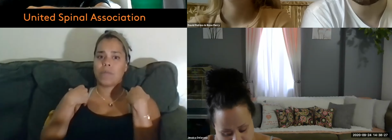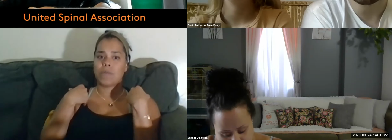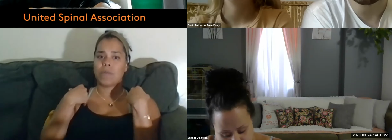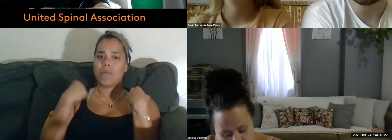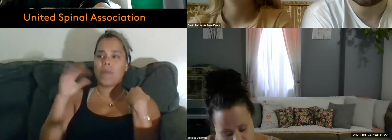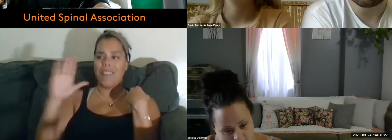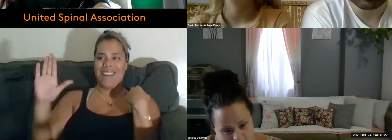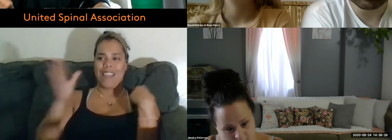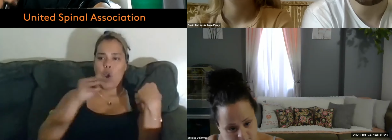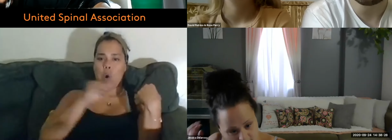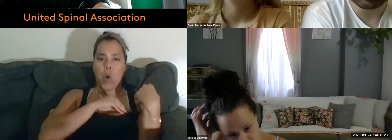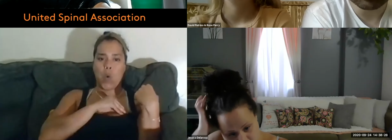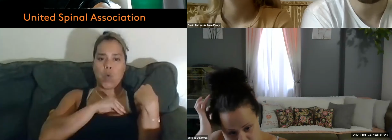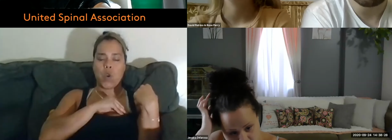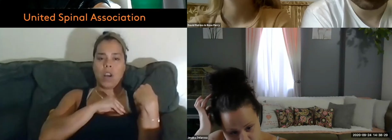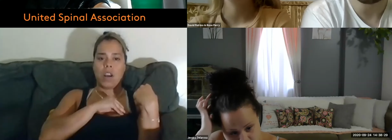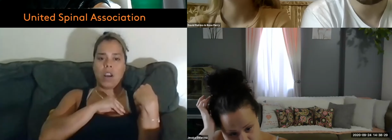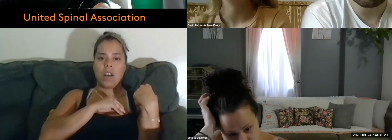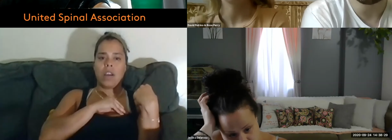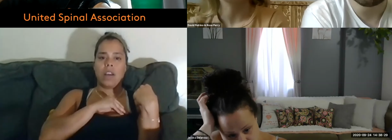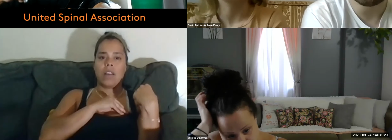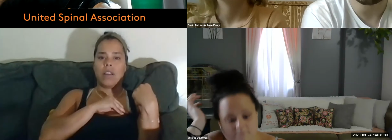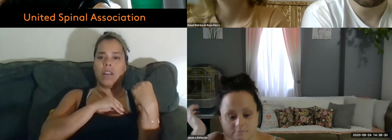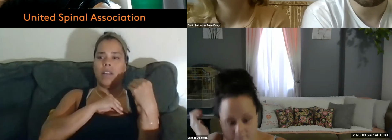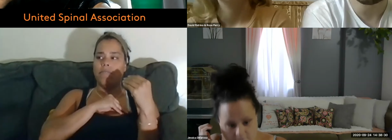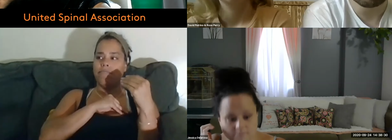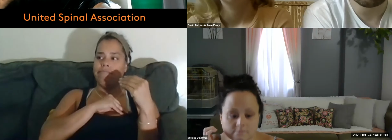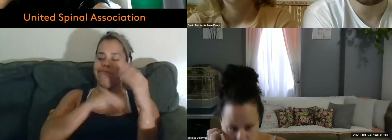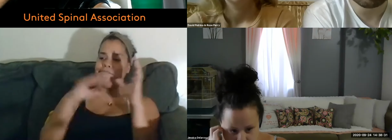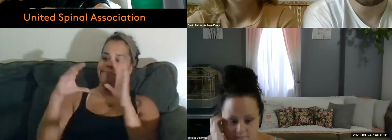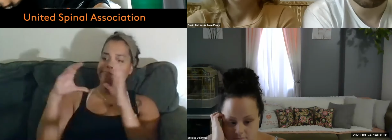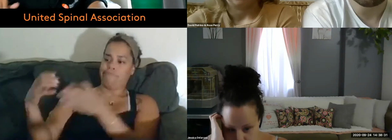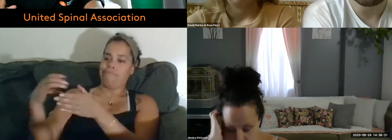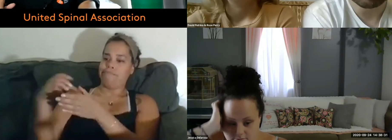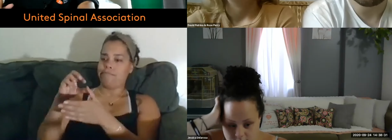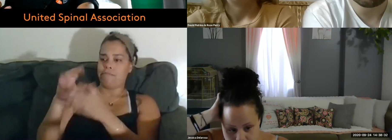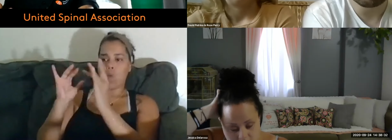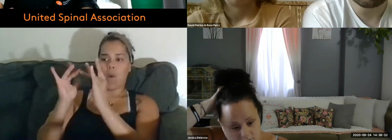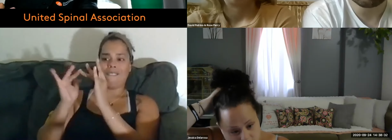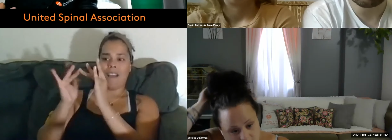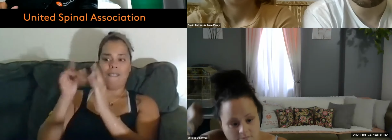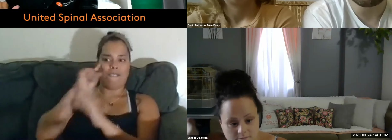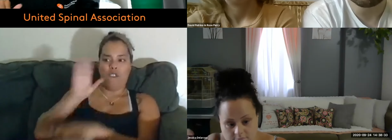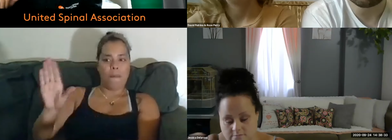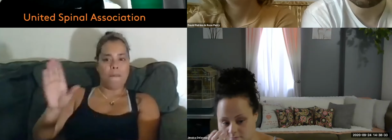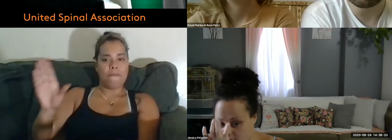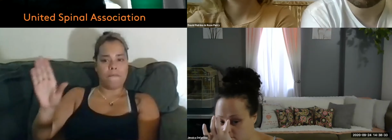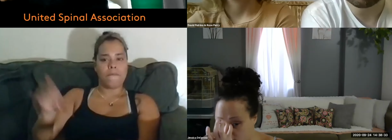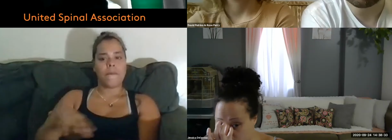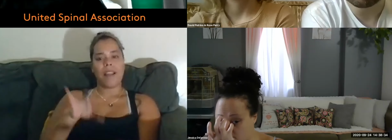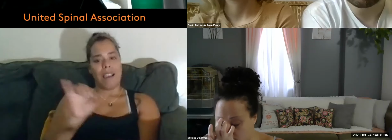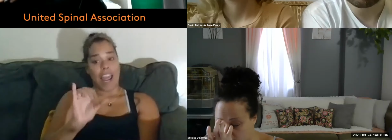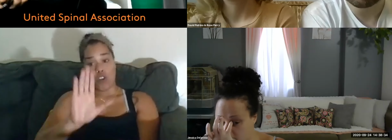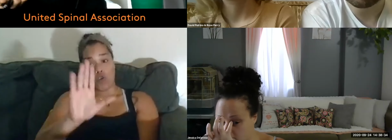their own dedicated Wi-Fi. So like your building, Jessica, should have